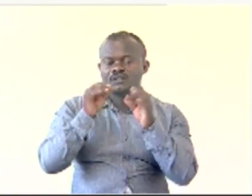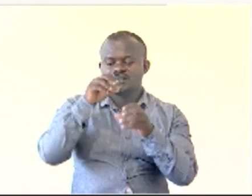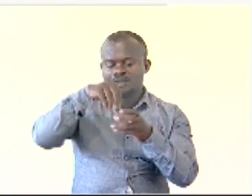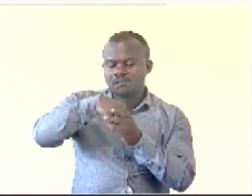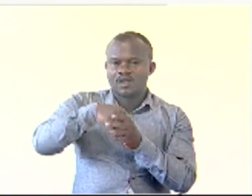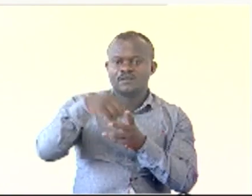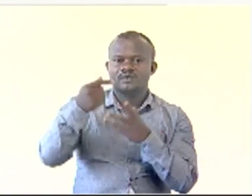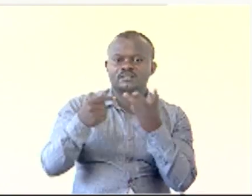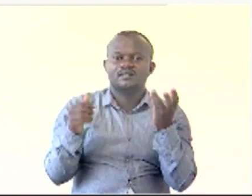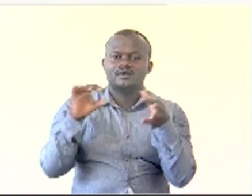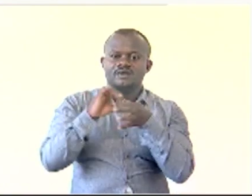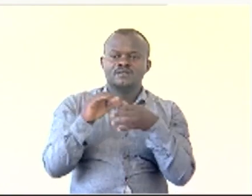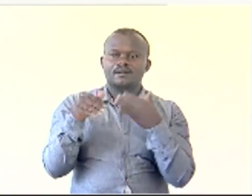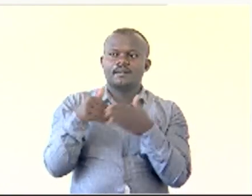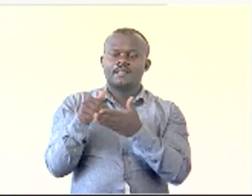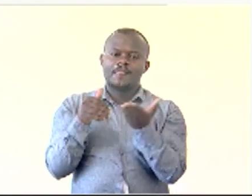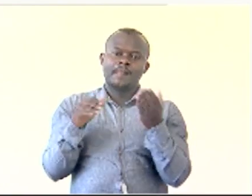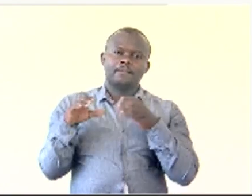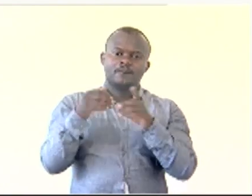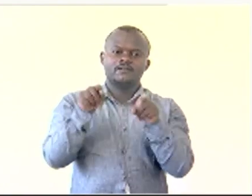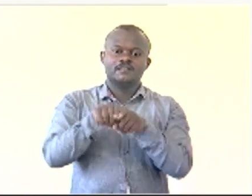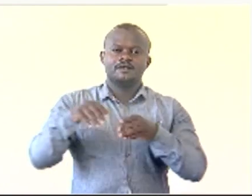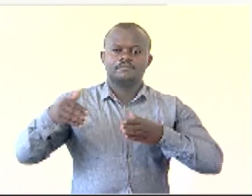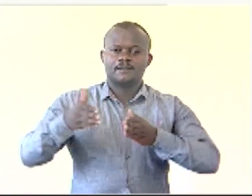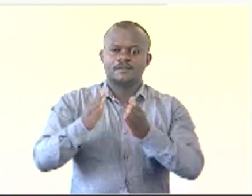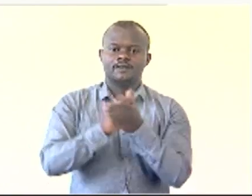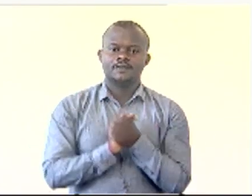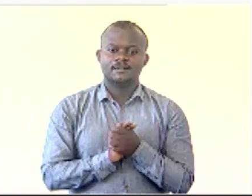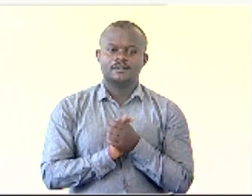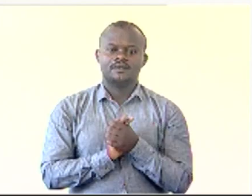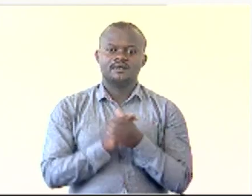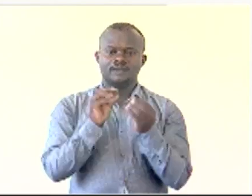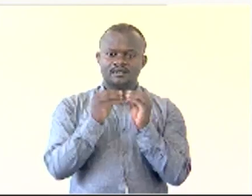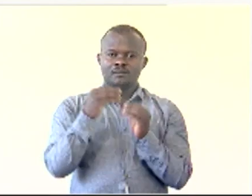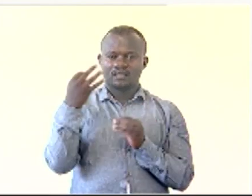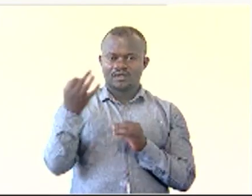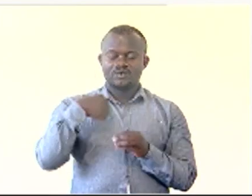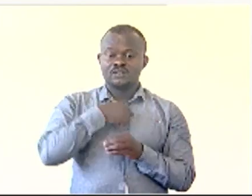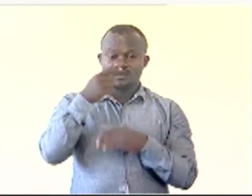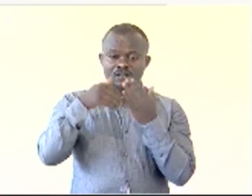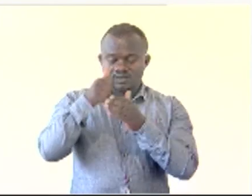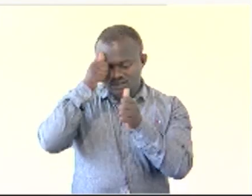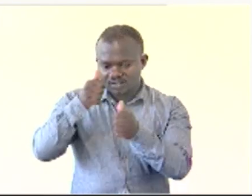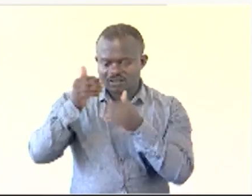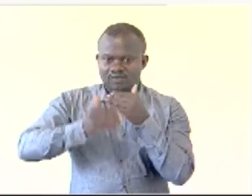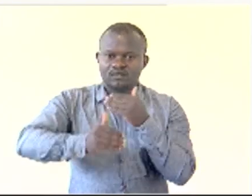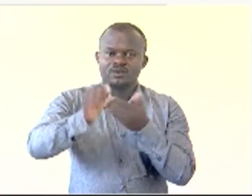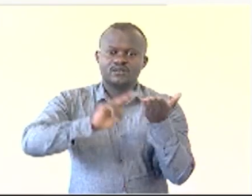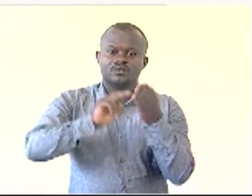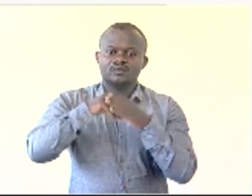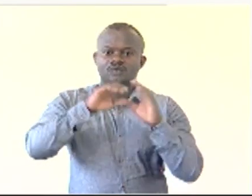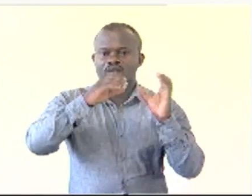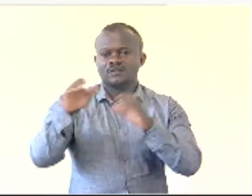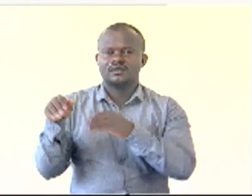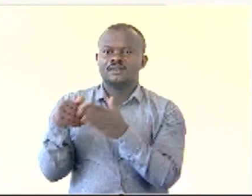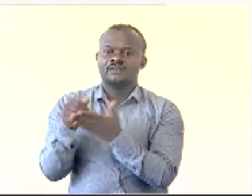these joints that will move in the same direction. Number 3, which of the following is used to classify